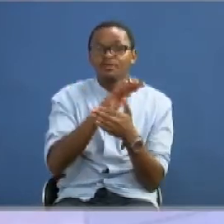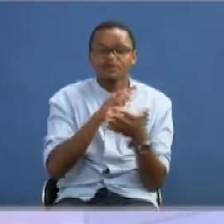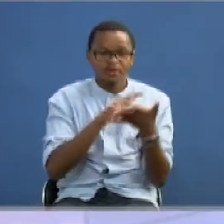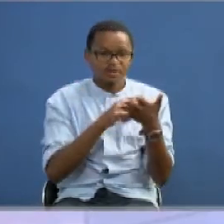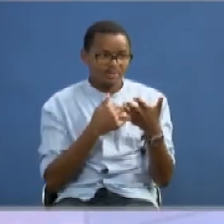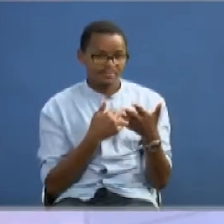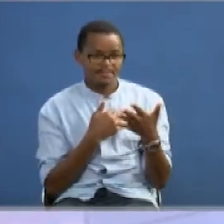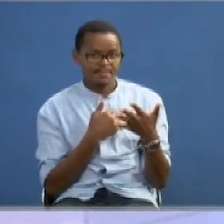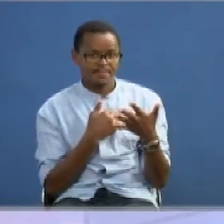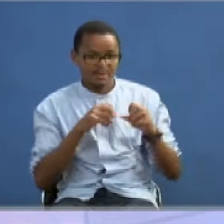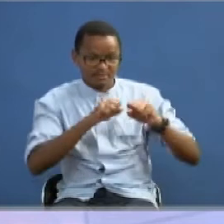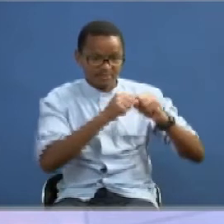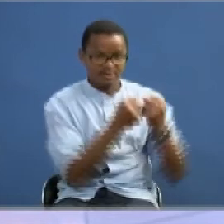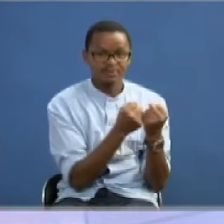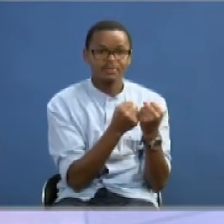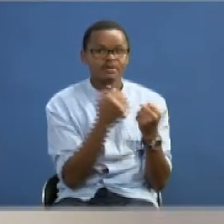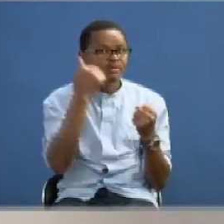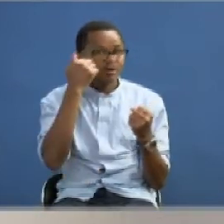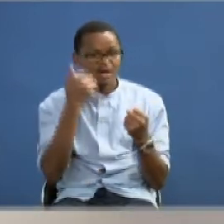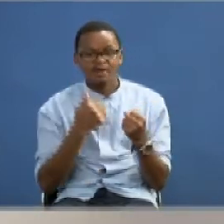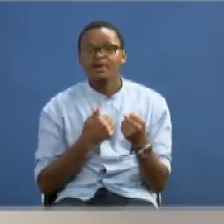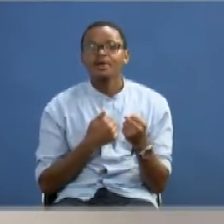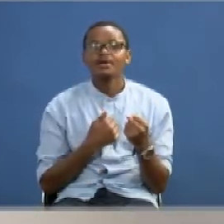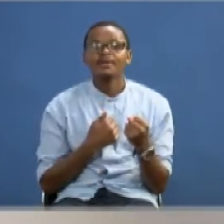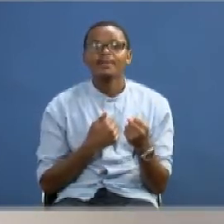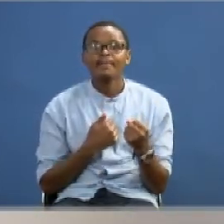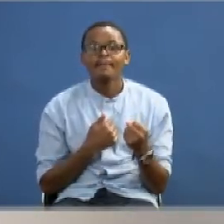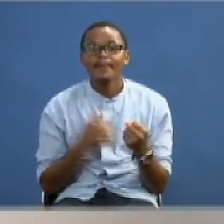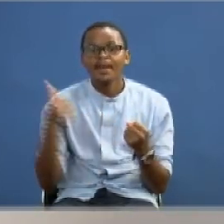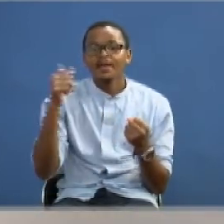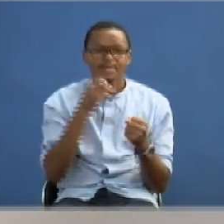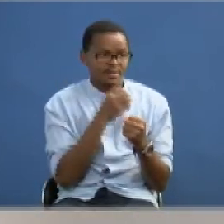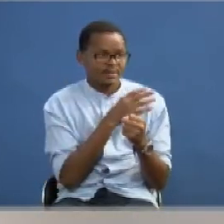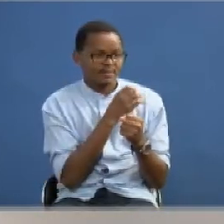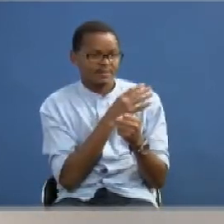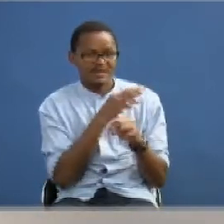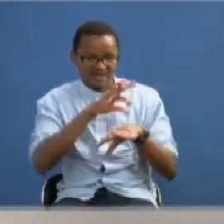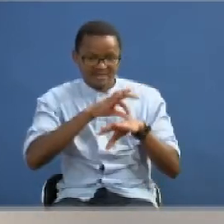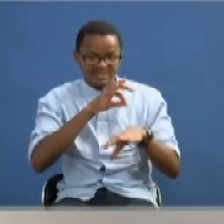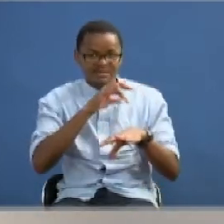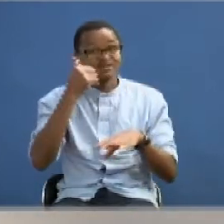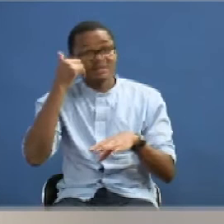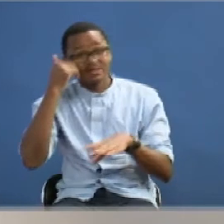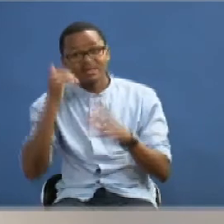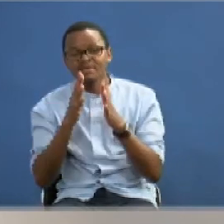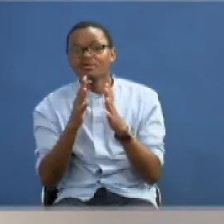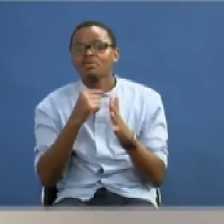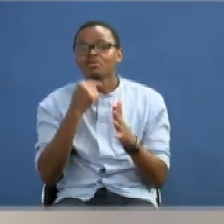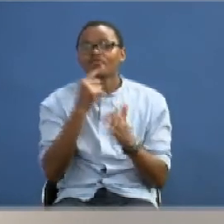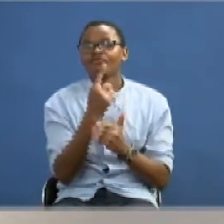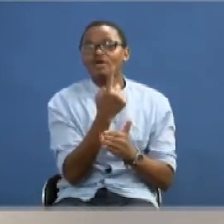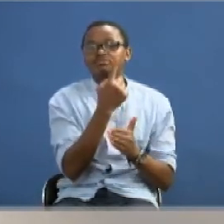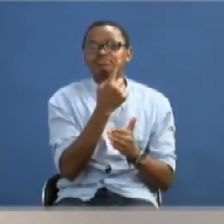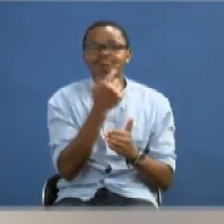has a broken toe, patient who has any complaint, a skin disease, could be the person who is the